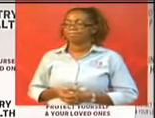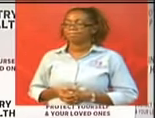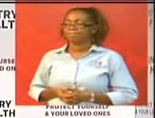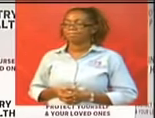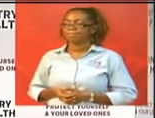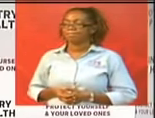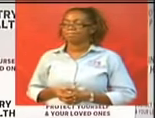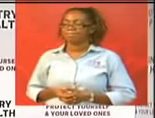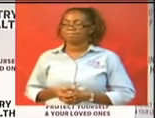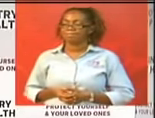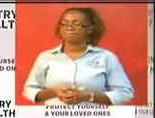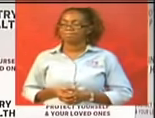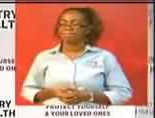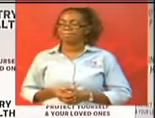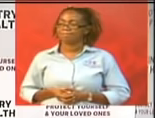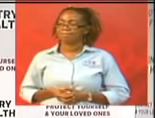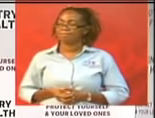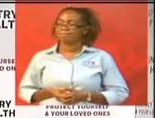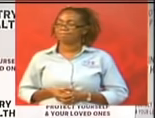Hello.